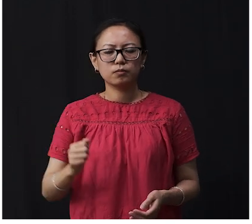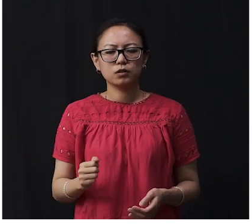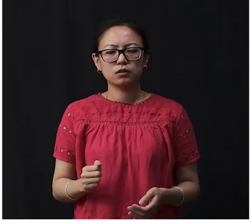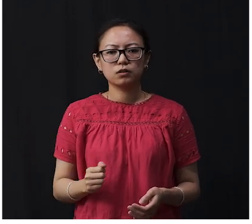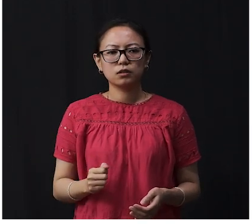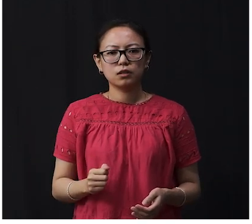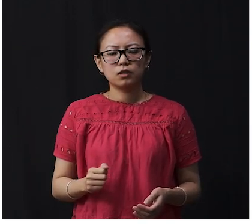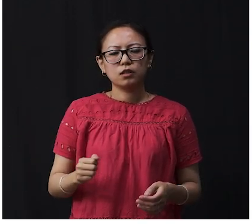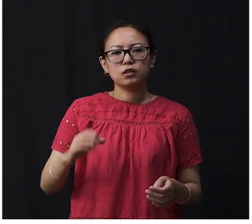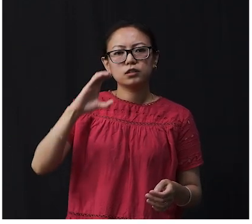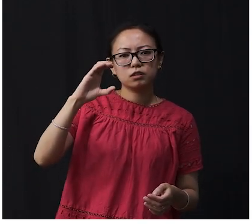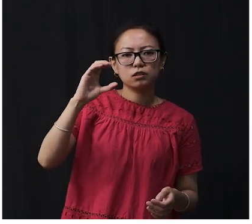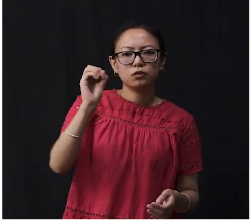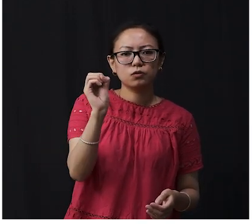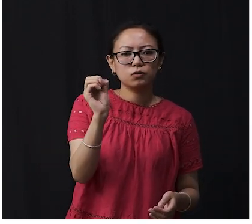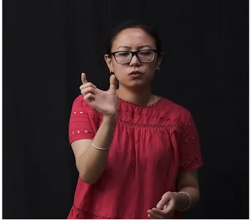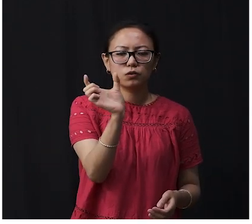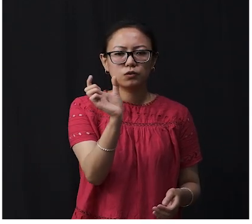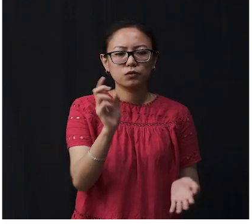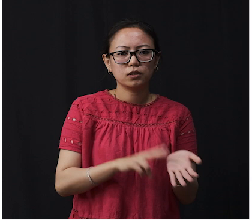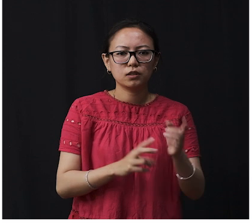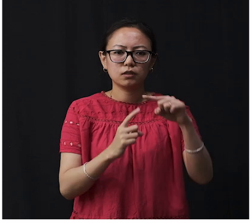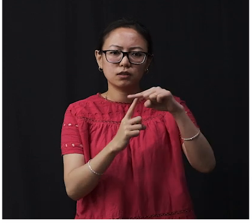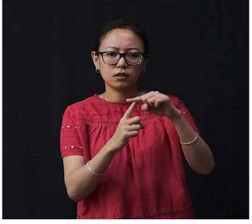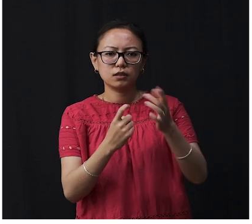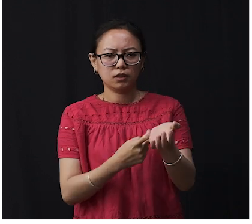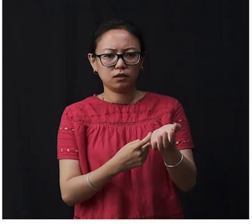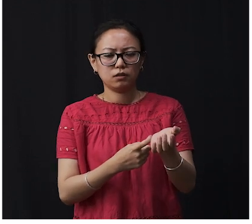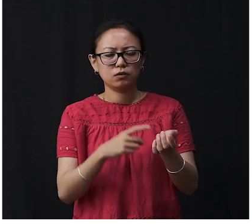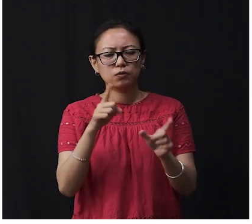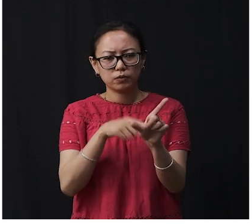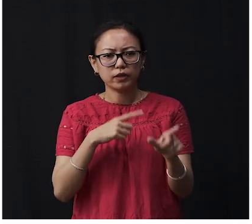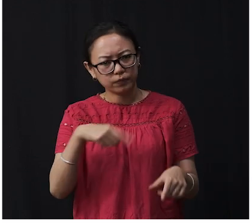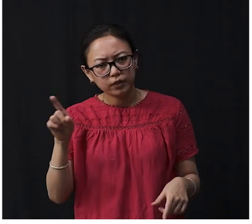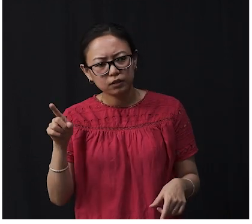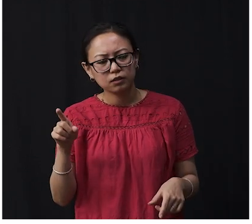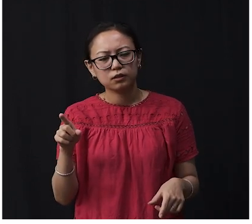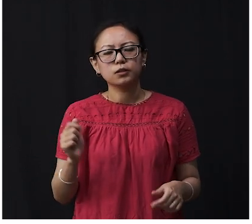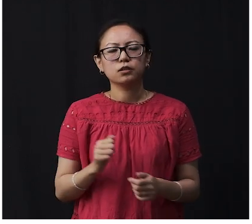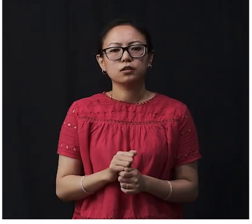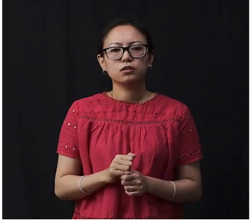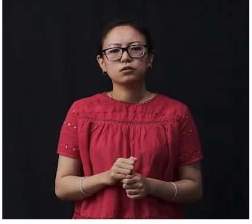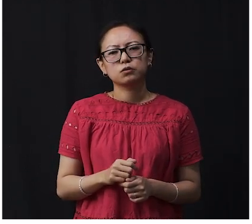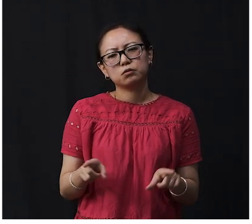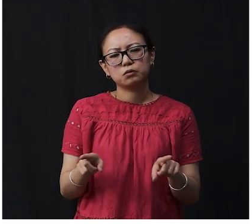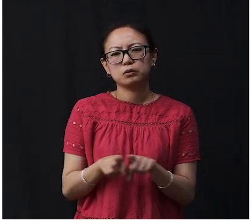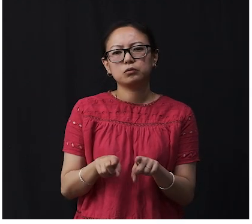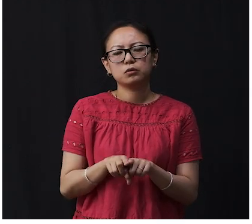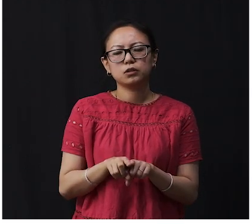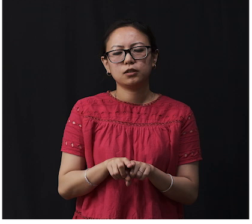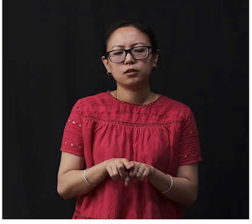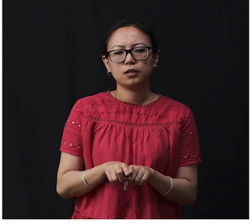just like the function of a flag, the rabbit will also do the same. It will pop up like a